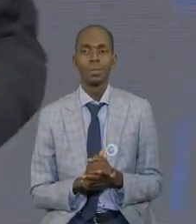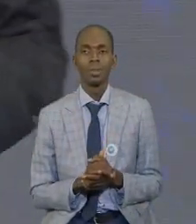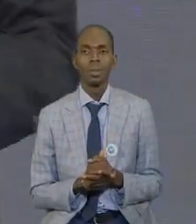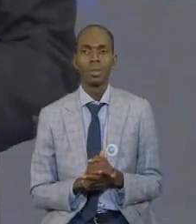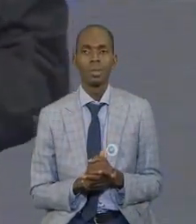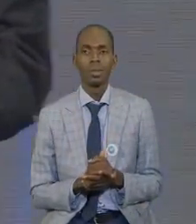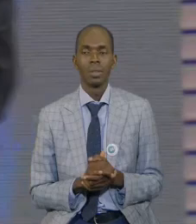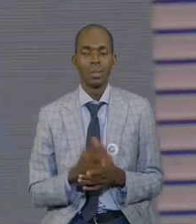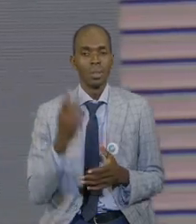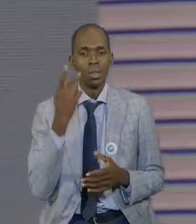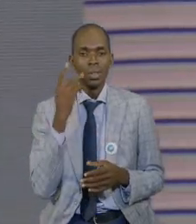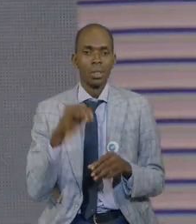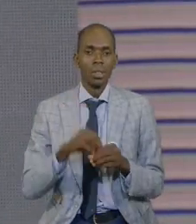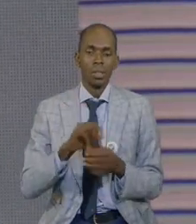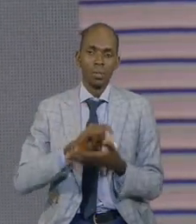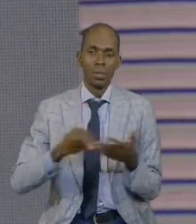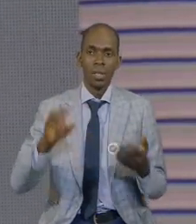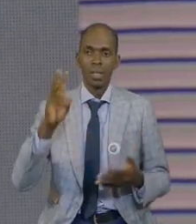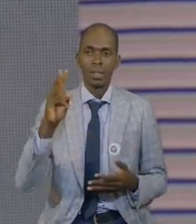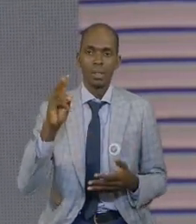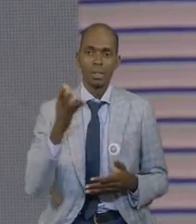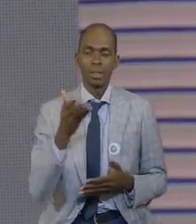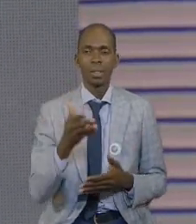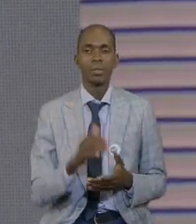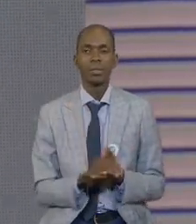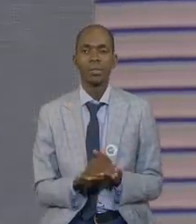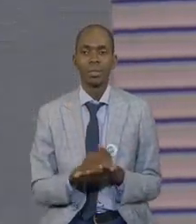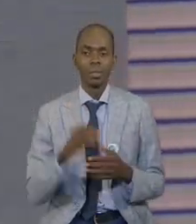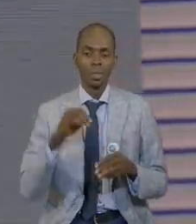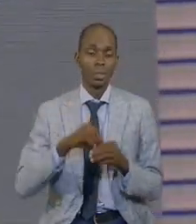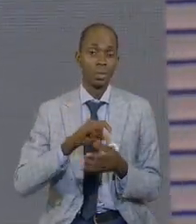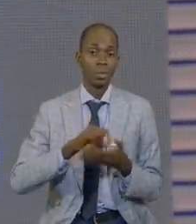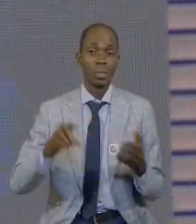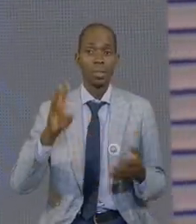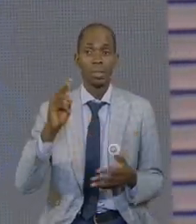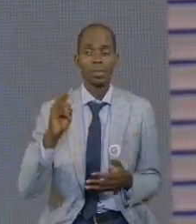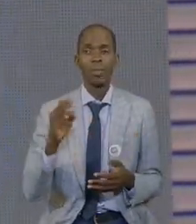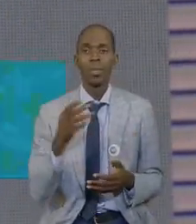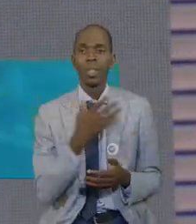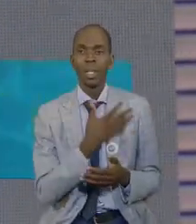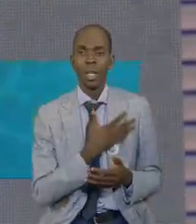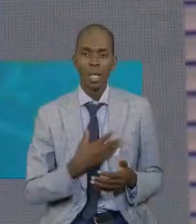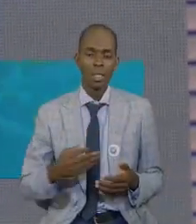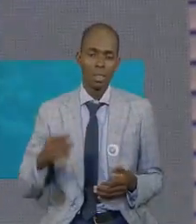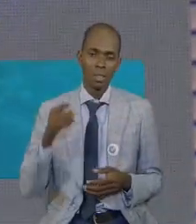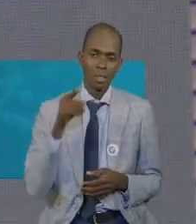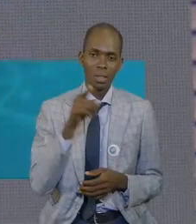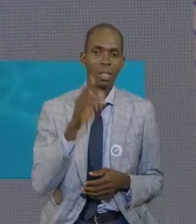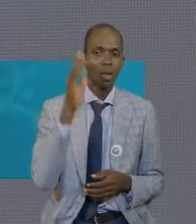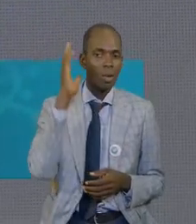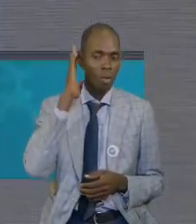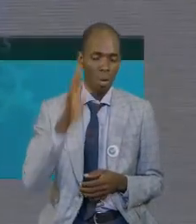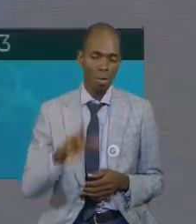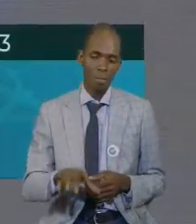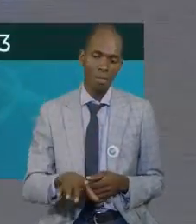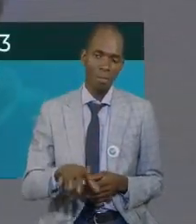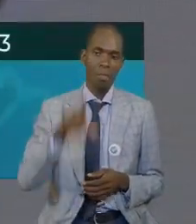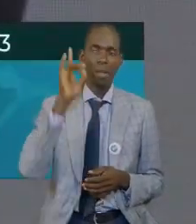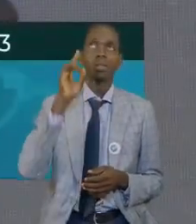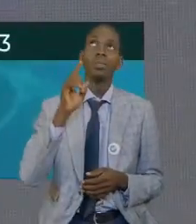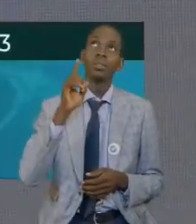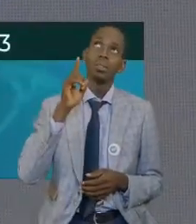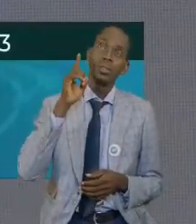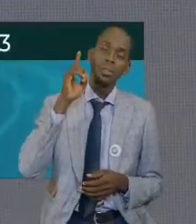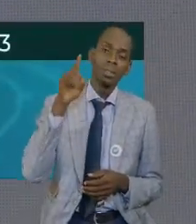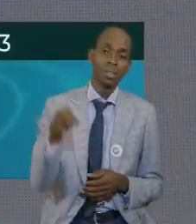16 there in verse 16 and thou shall find them you